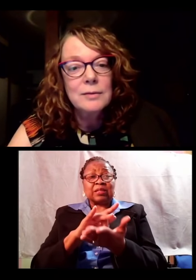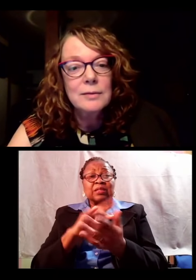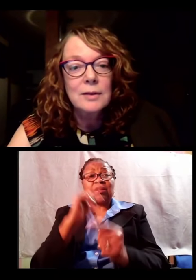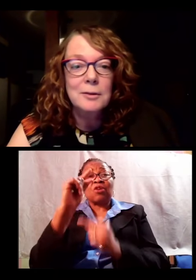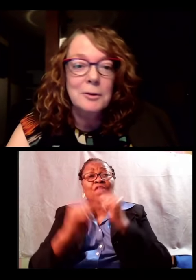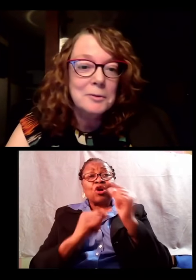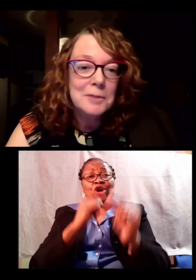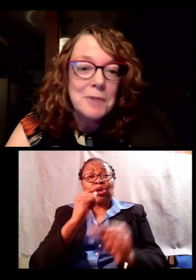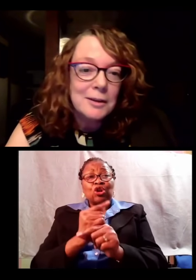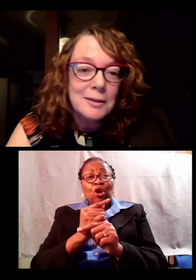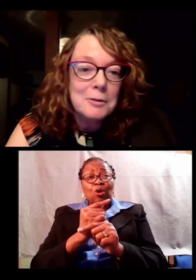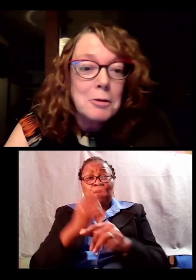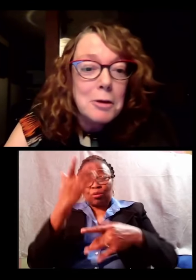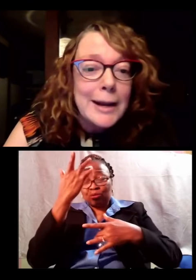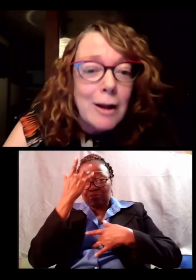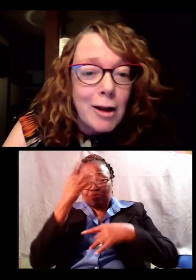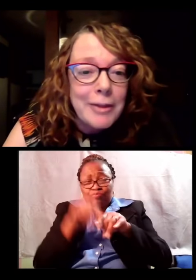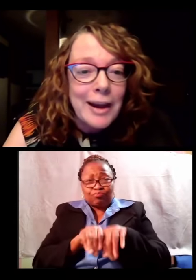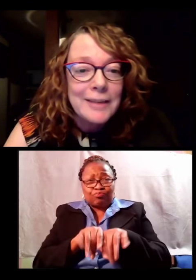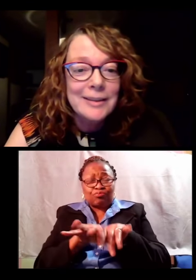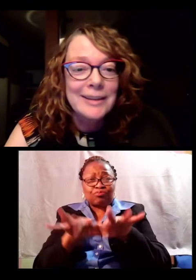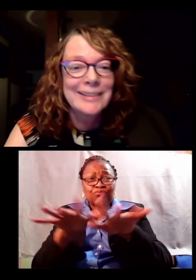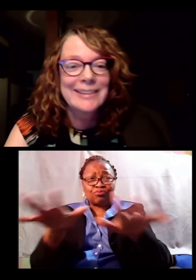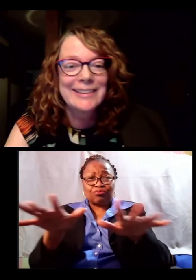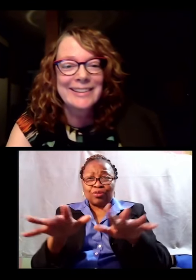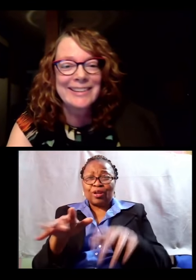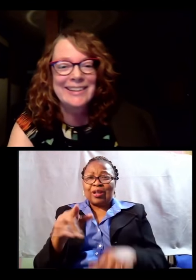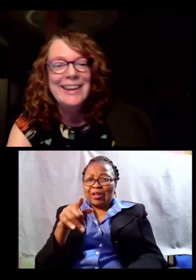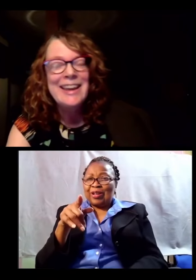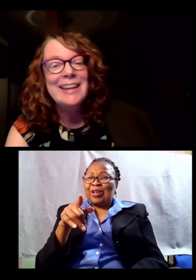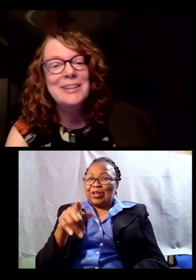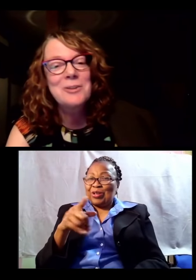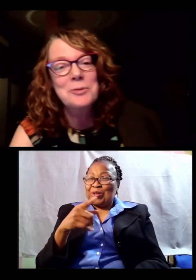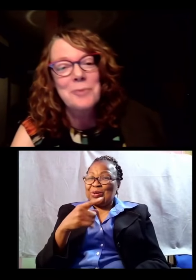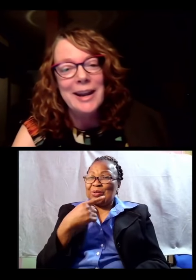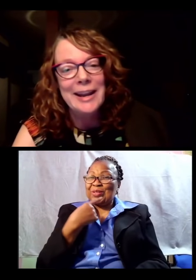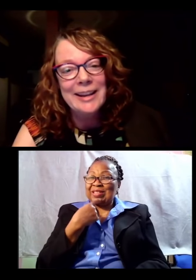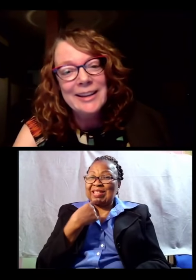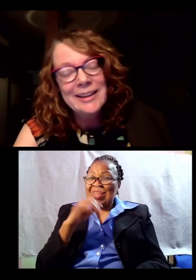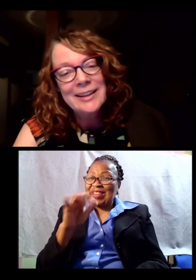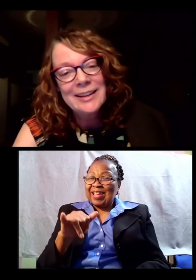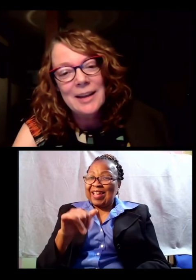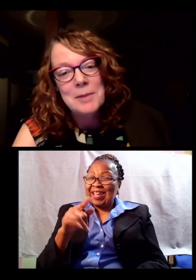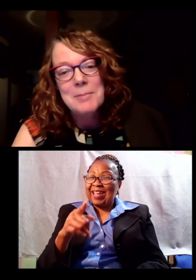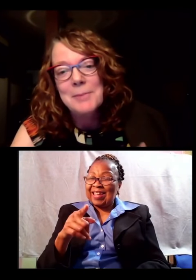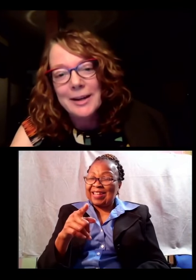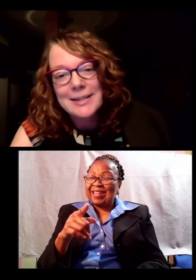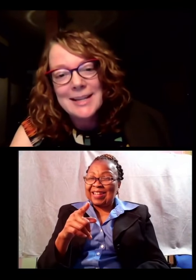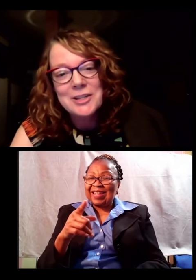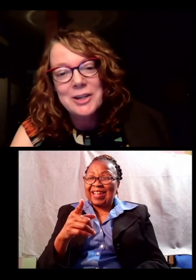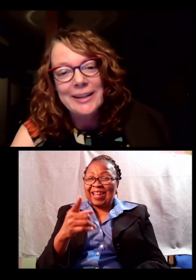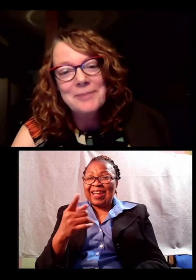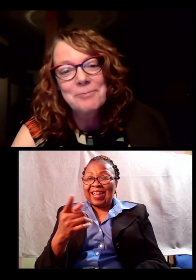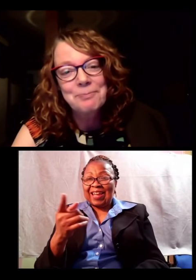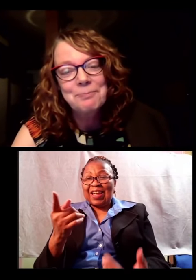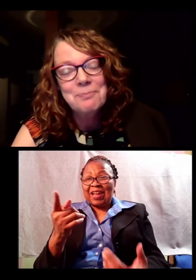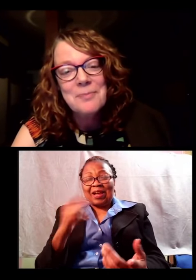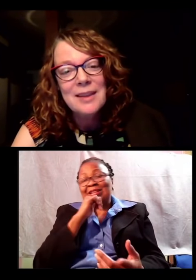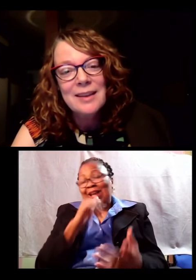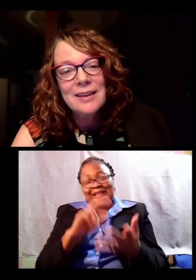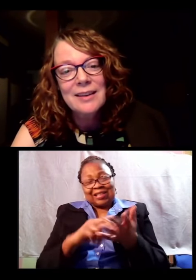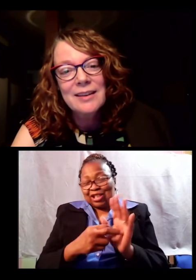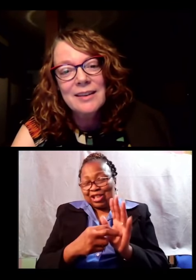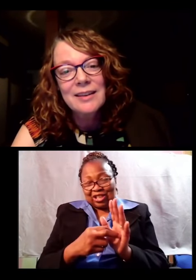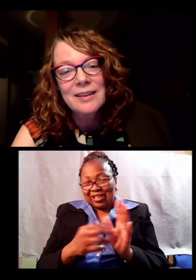pandemic. You know, you kind of called that. Not exactly. I mean, maybe not intentionally.